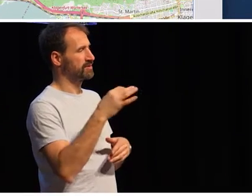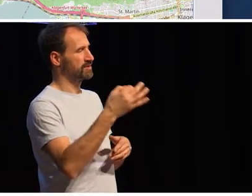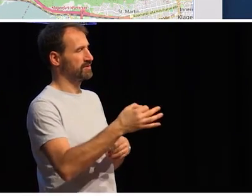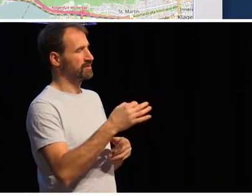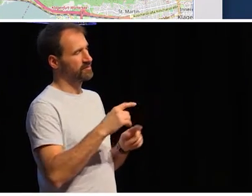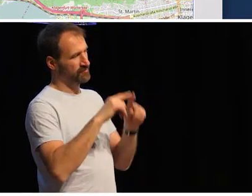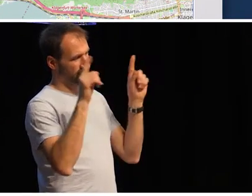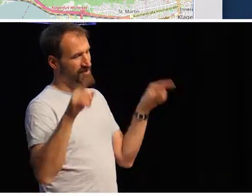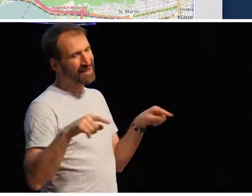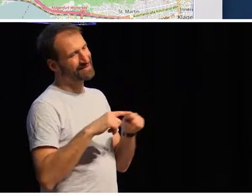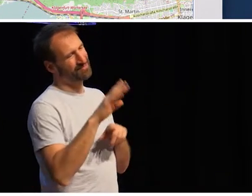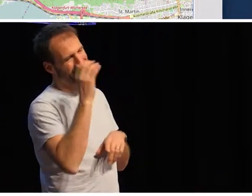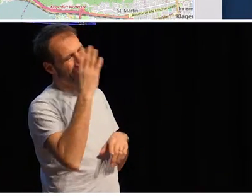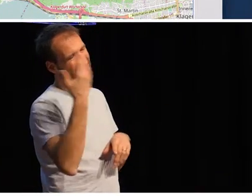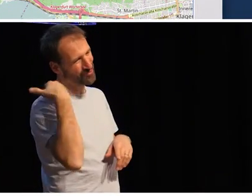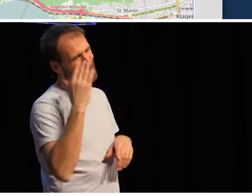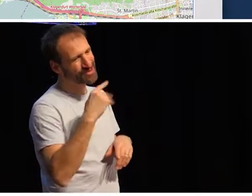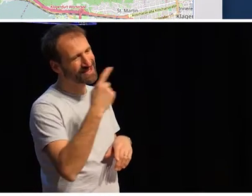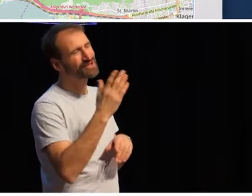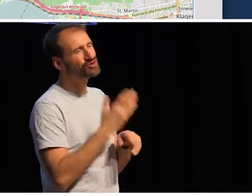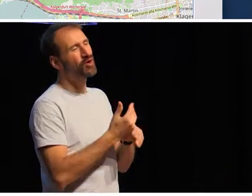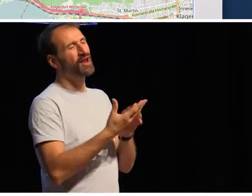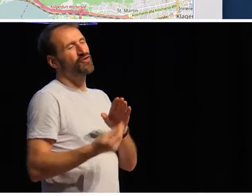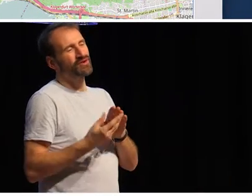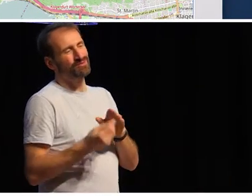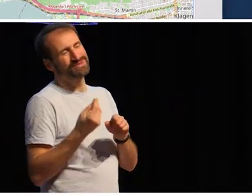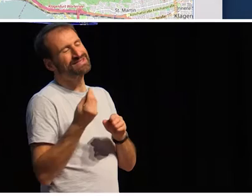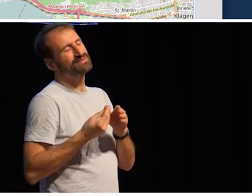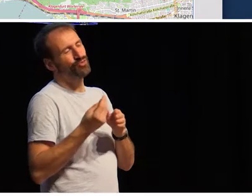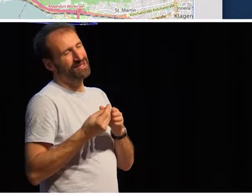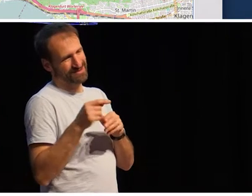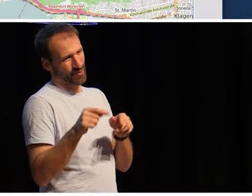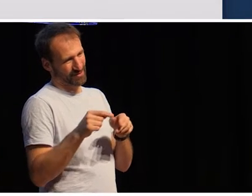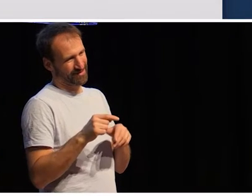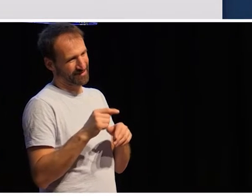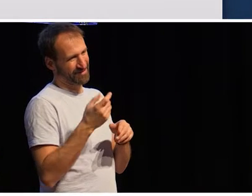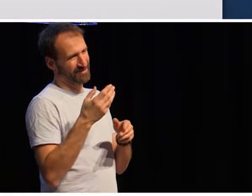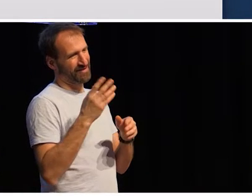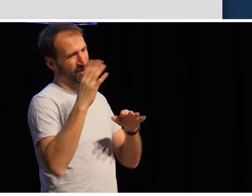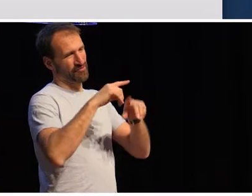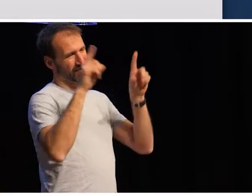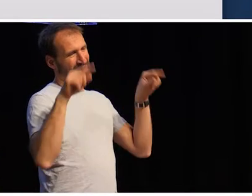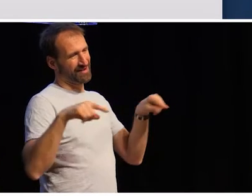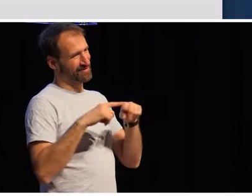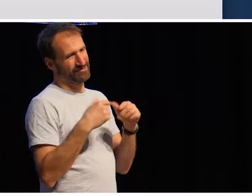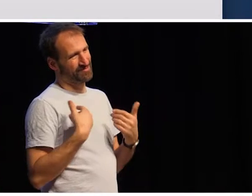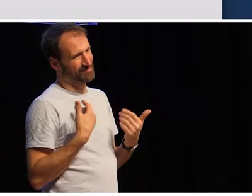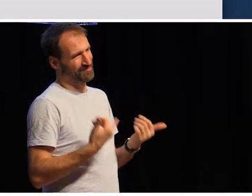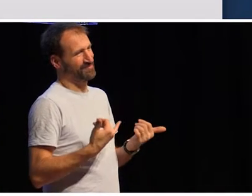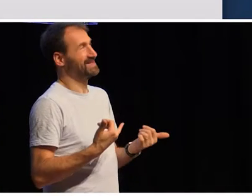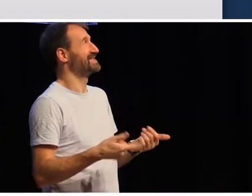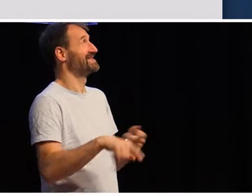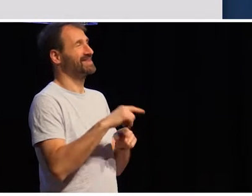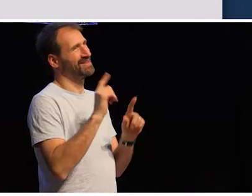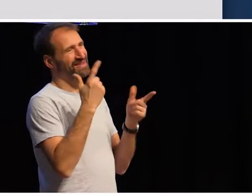And by the way, this is, as I mentioned earlier, a simulation using a pre-recorded track, because obviously we don't have GPS reception in